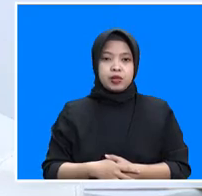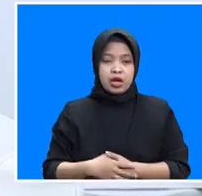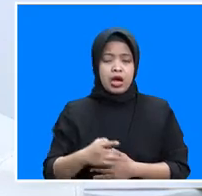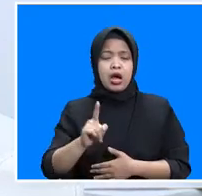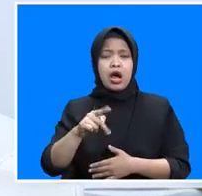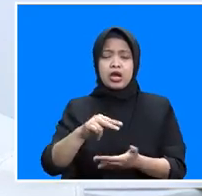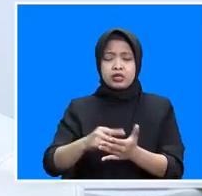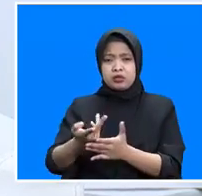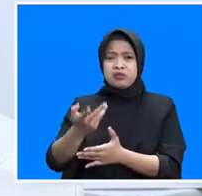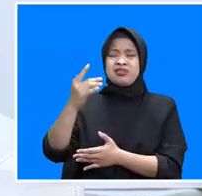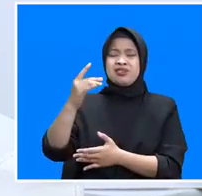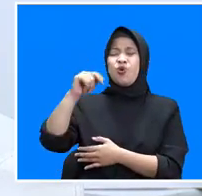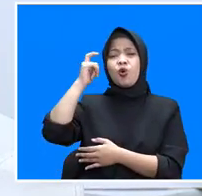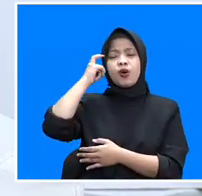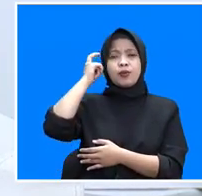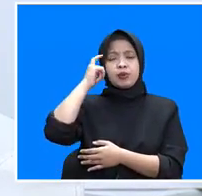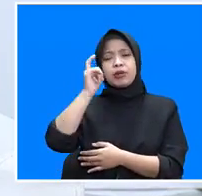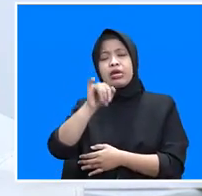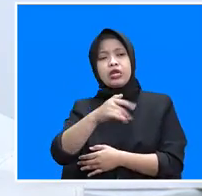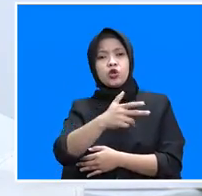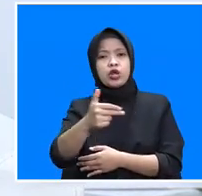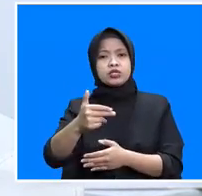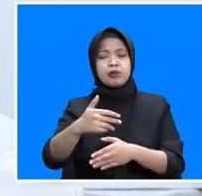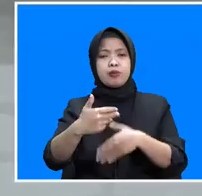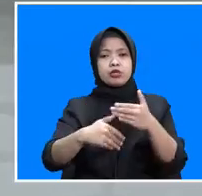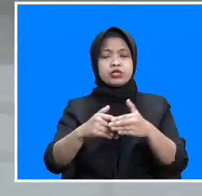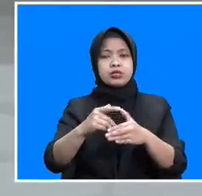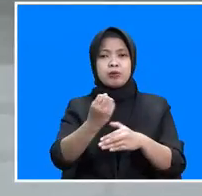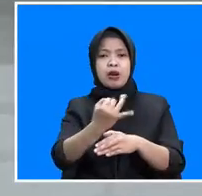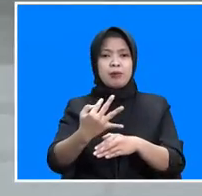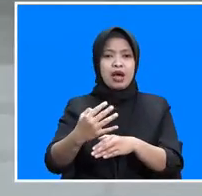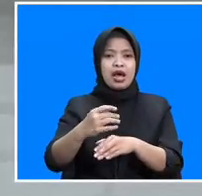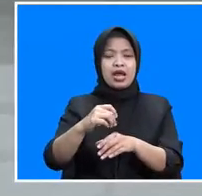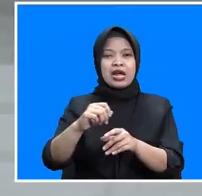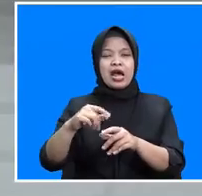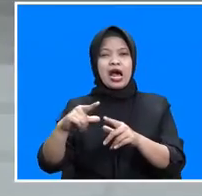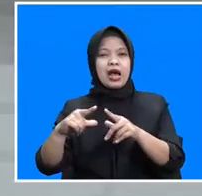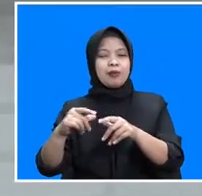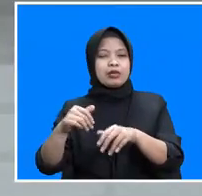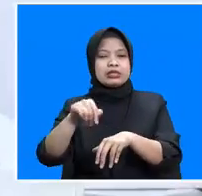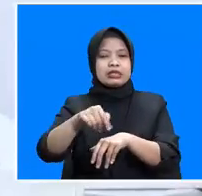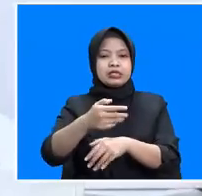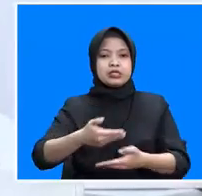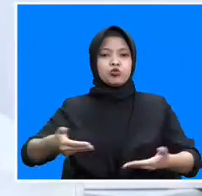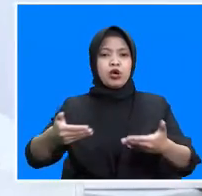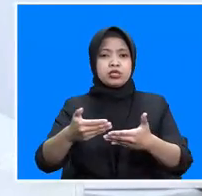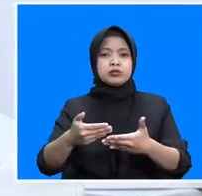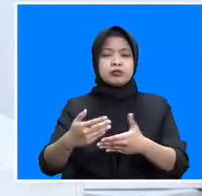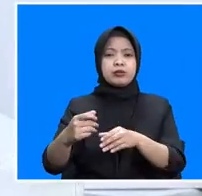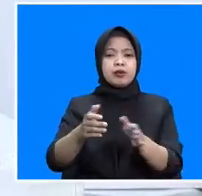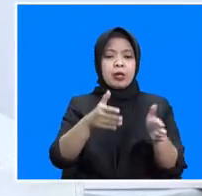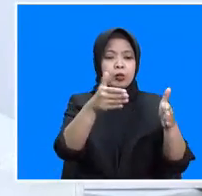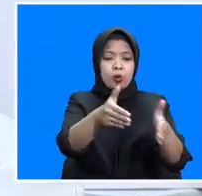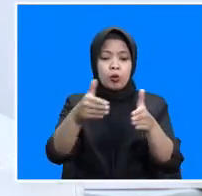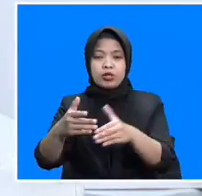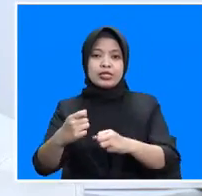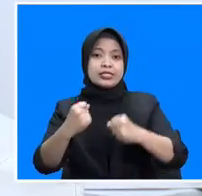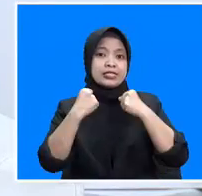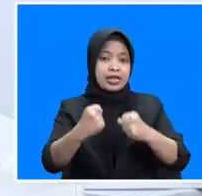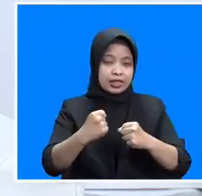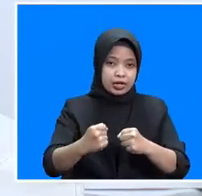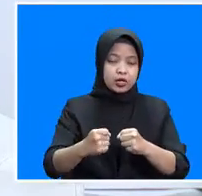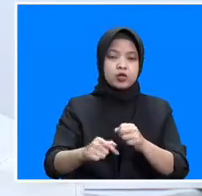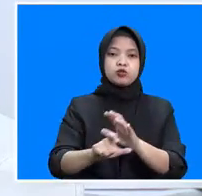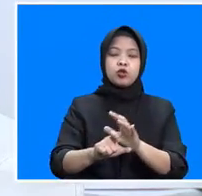prioritized, firstly, the health aspects of things. So teachers have been prioritized